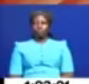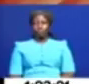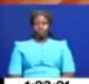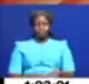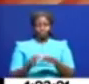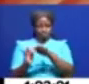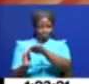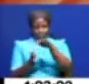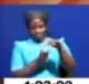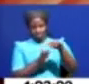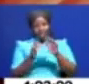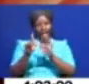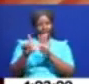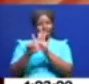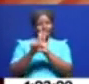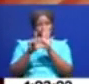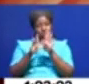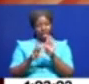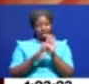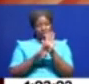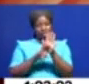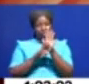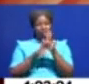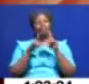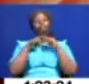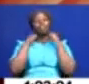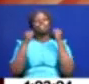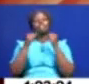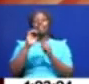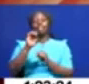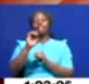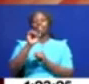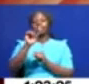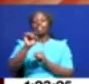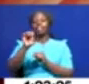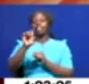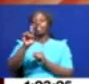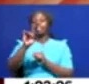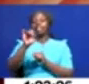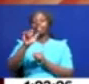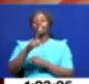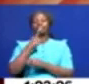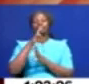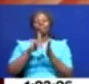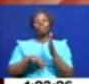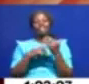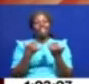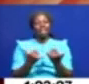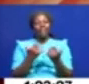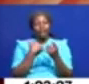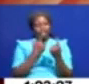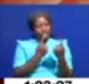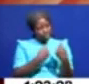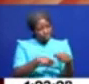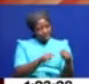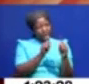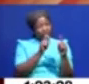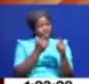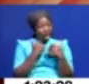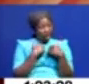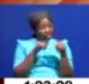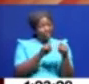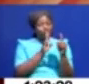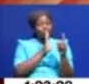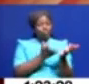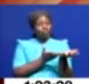Moving on, lawyers representing Pastor Ezekiel Odero now claim that there is an attempt to have him tried at the International Criminal